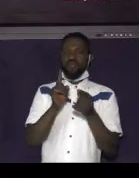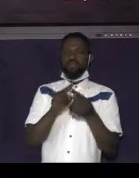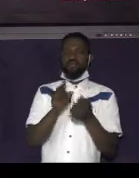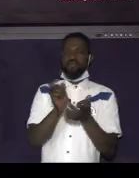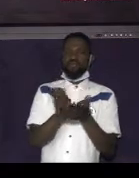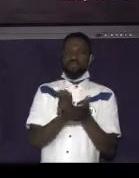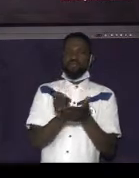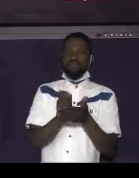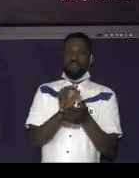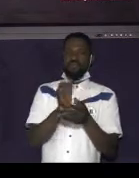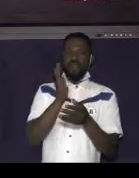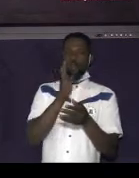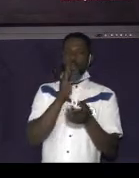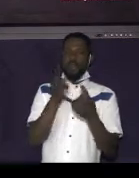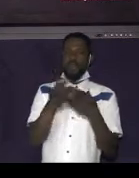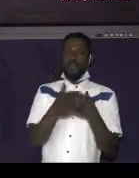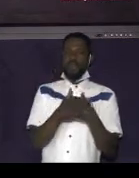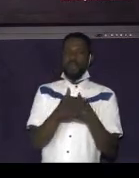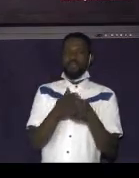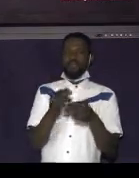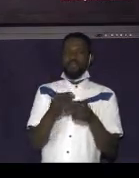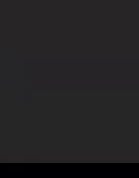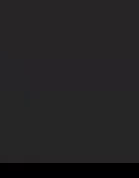this assignment, and I will be back to sign out.